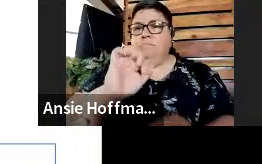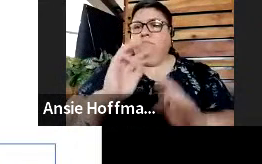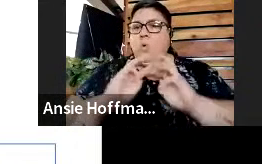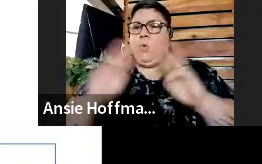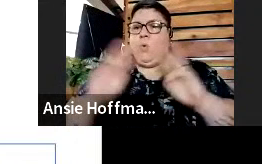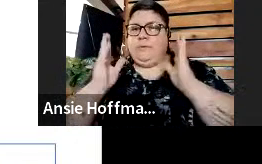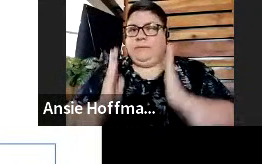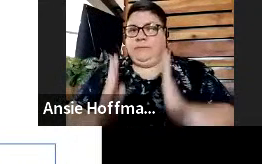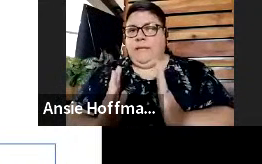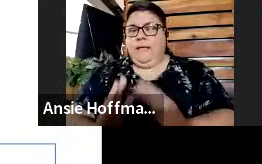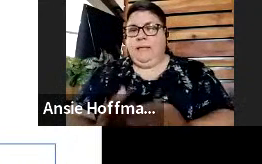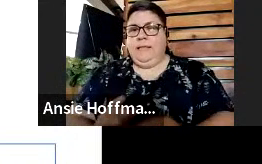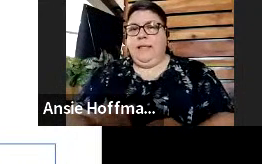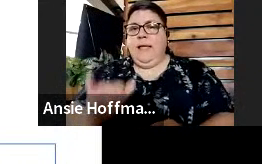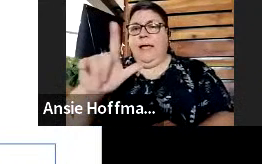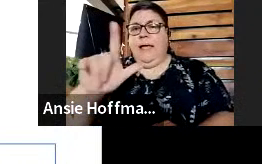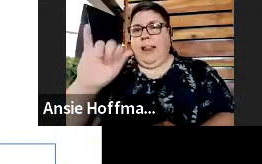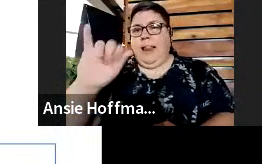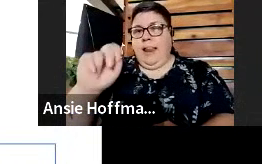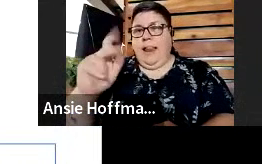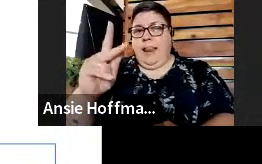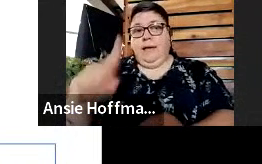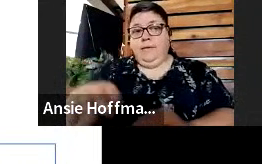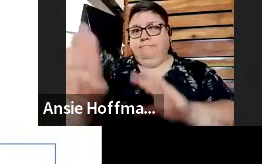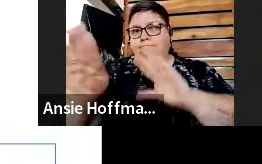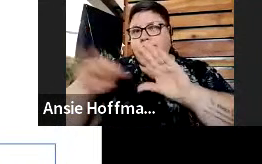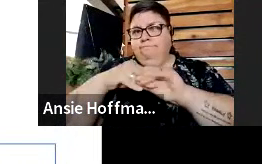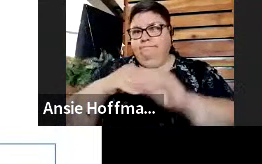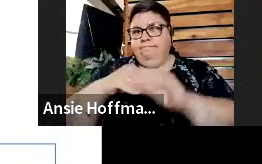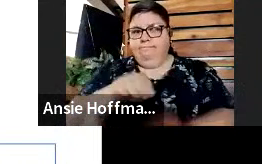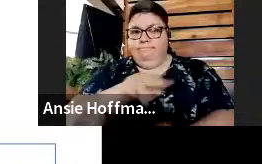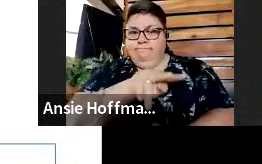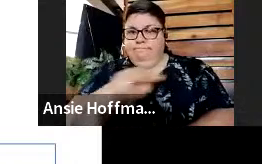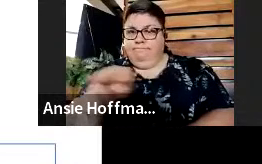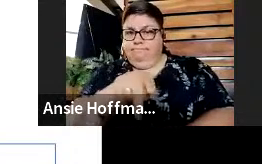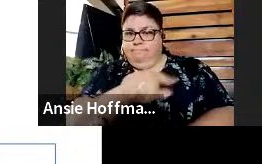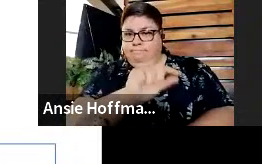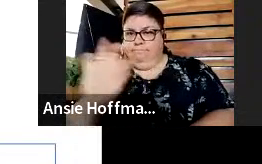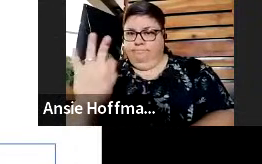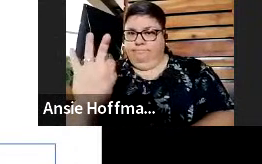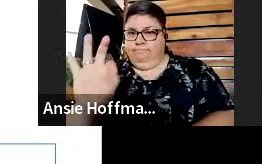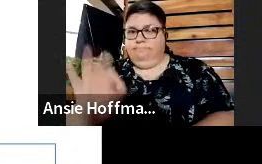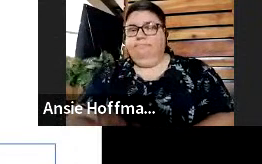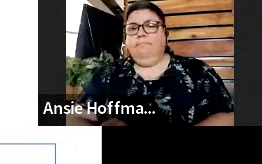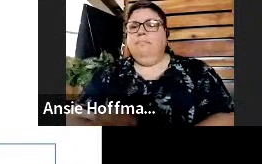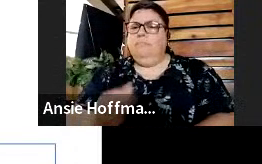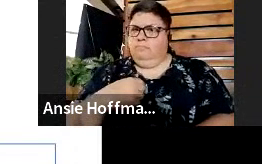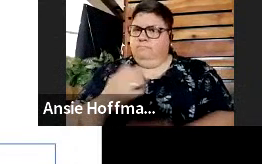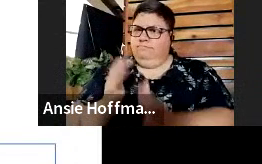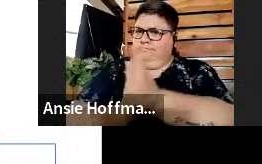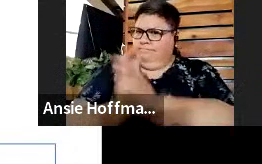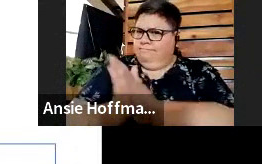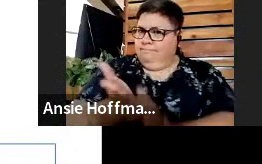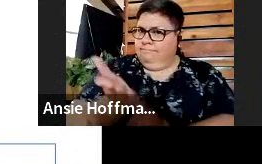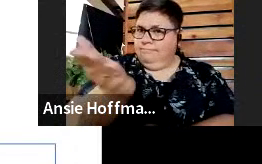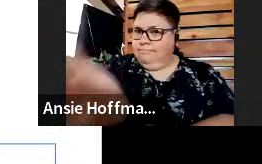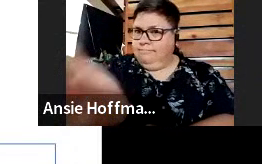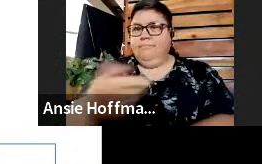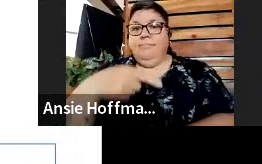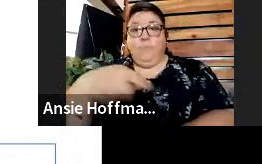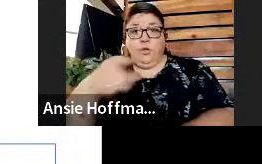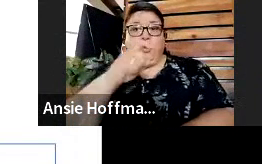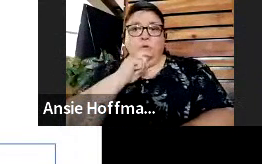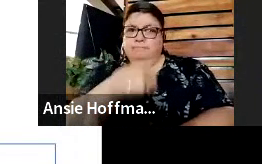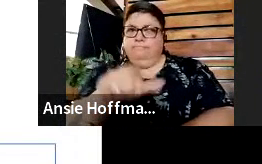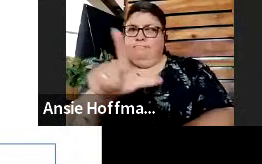and the link is also attached to the presentation. So I encourage you to go through the